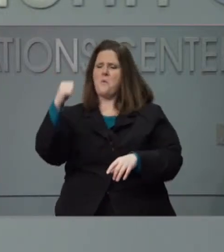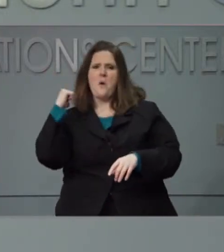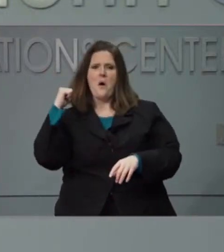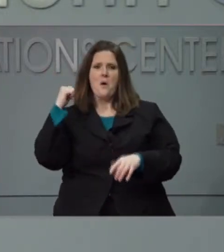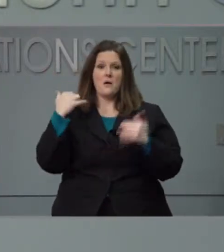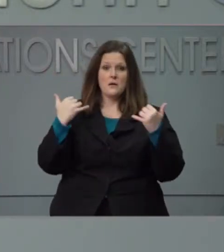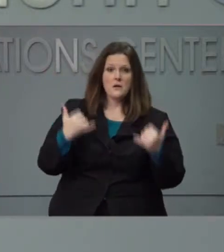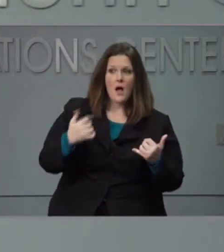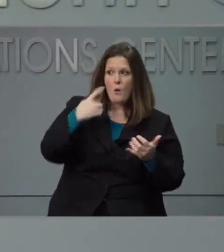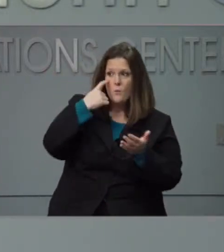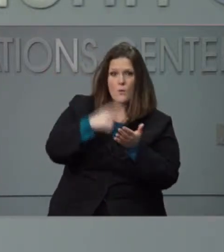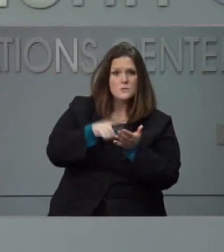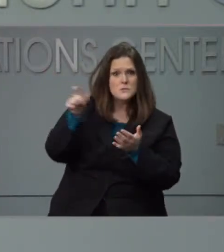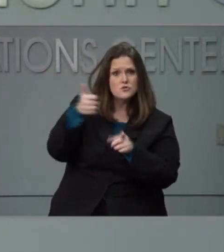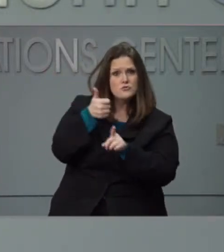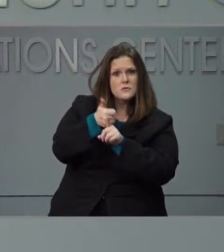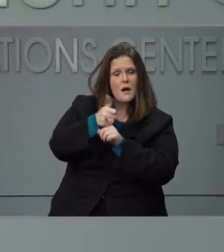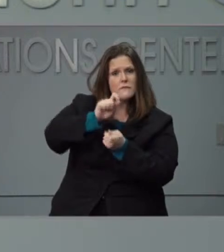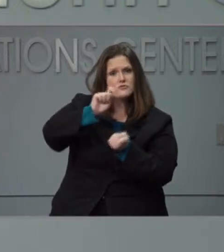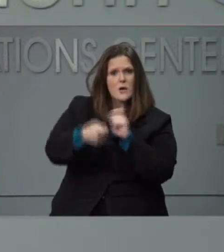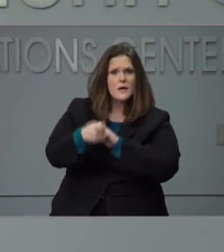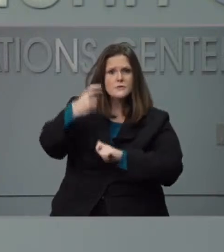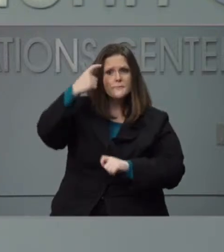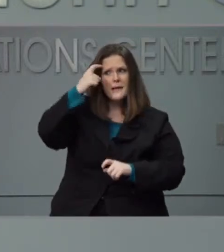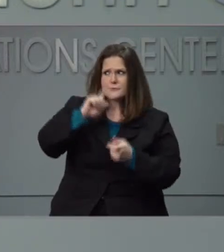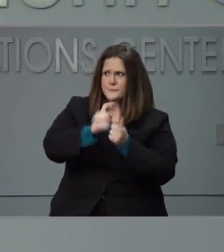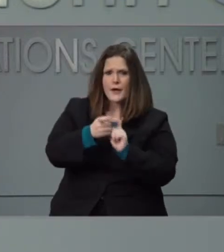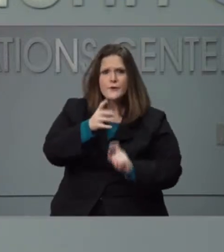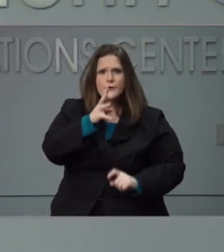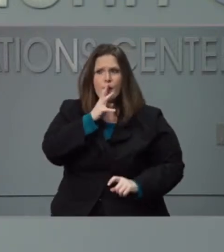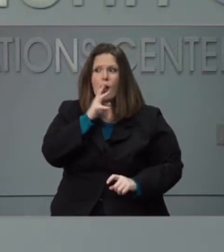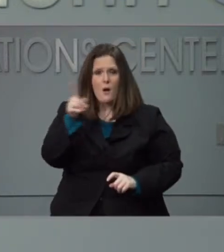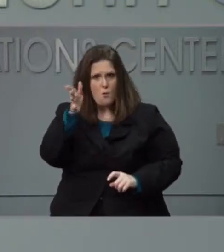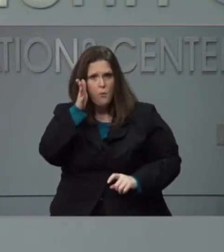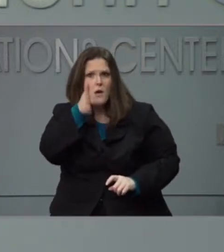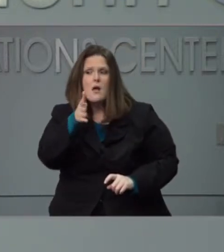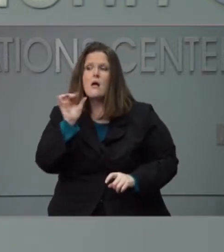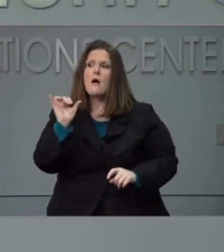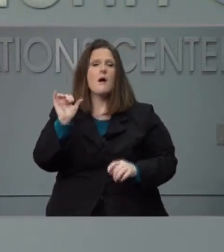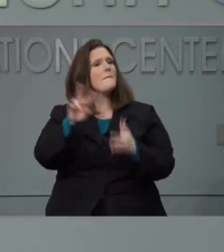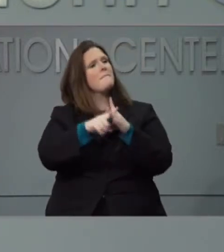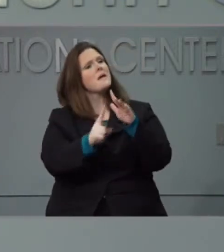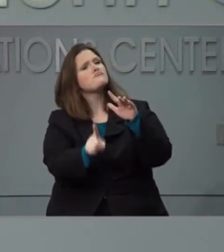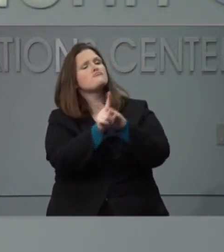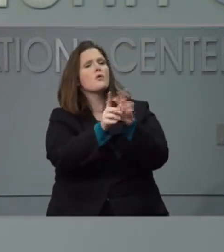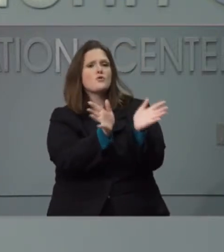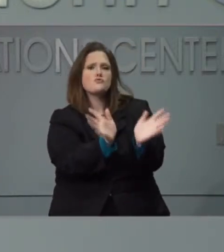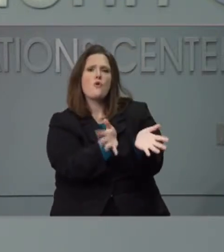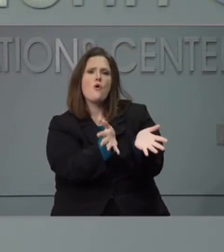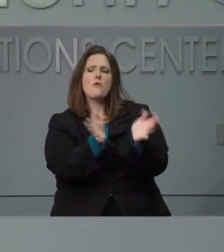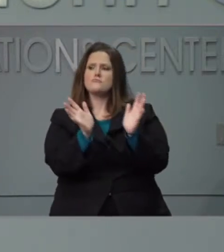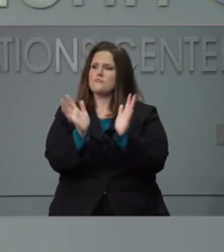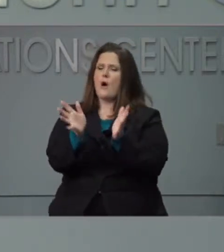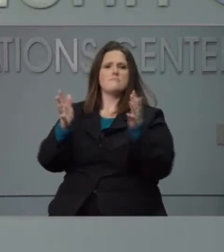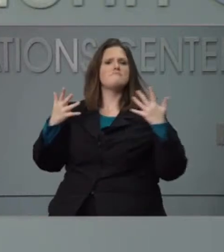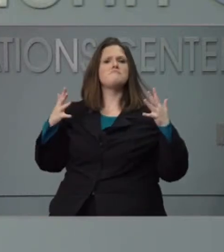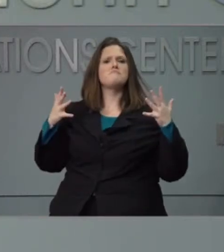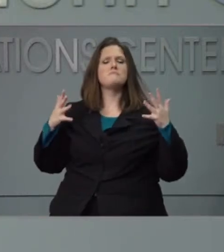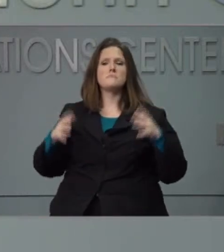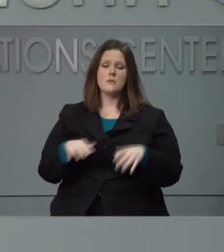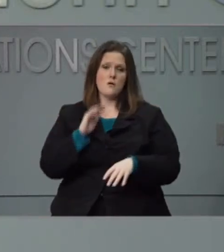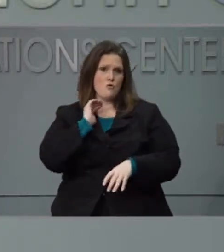to enforce safety protocols. In addition, local health departments and our State Department of Health and